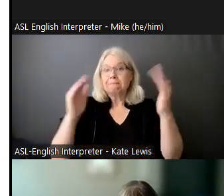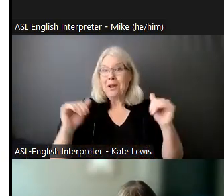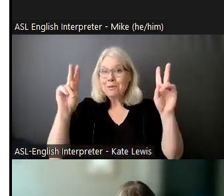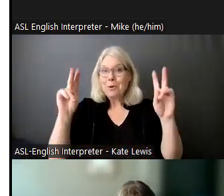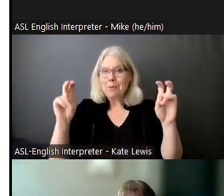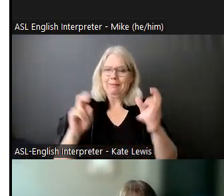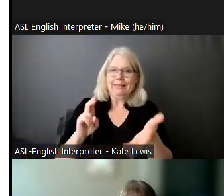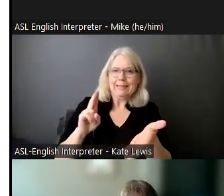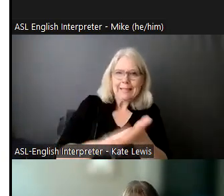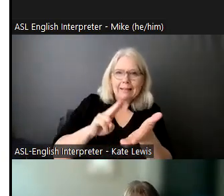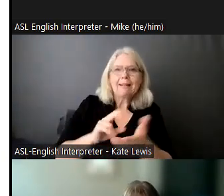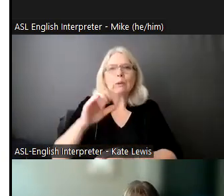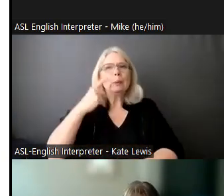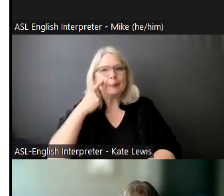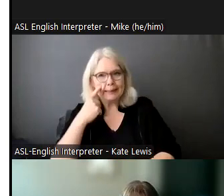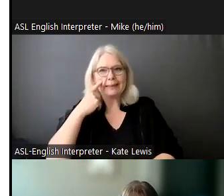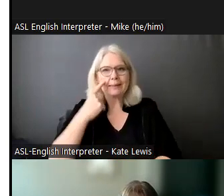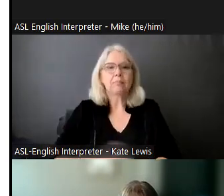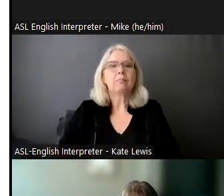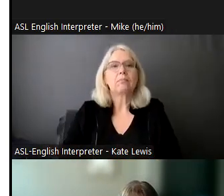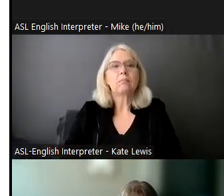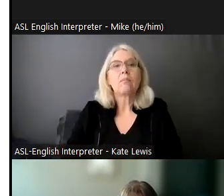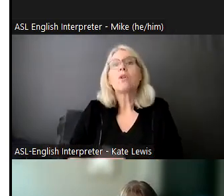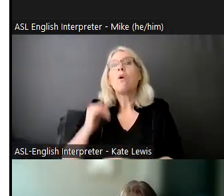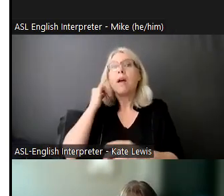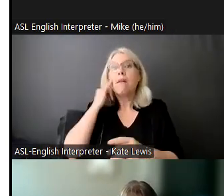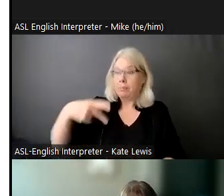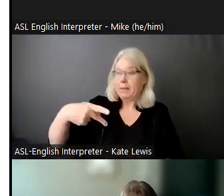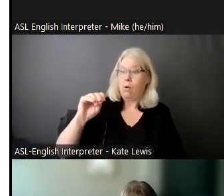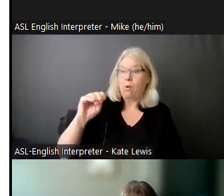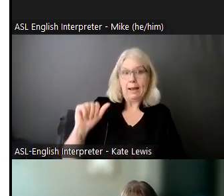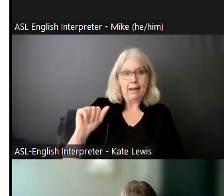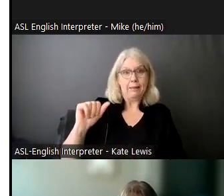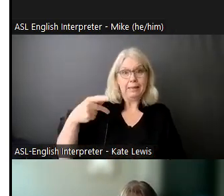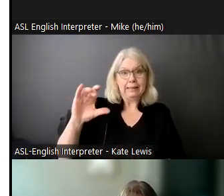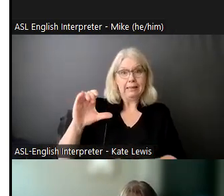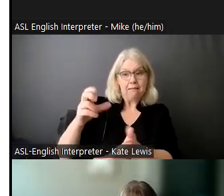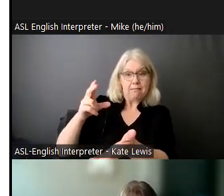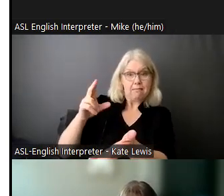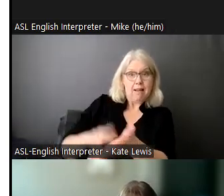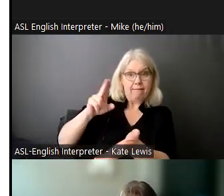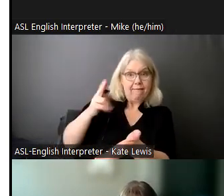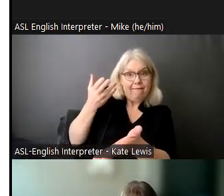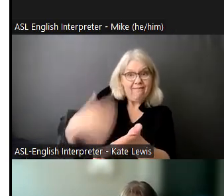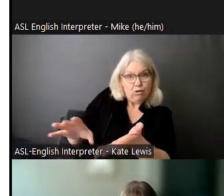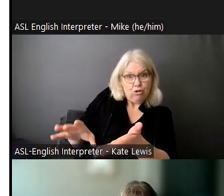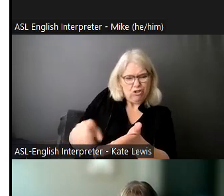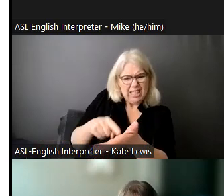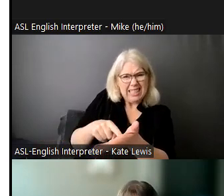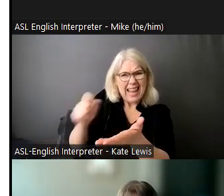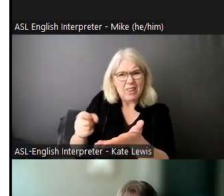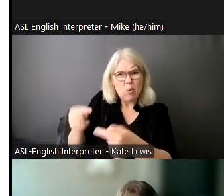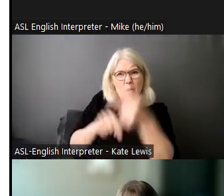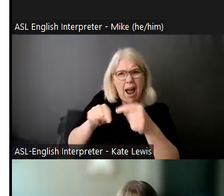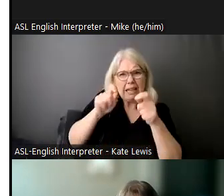So can I alter the power of attorney once it's been signed? it's usually best not to, right? And we would